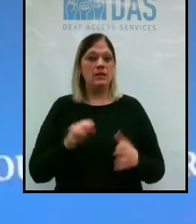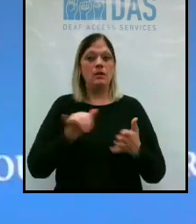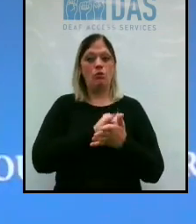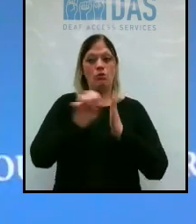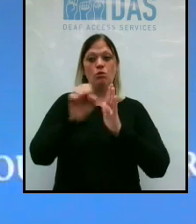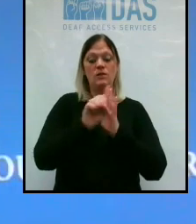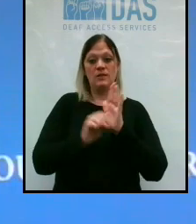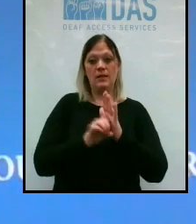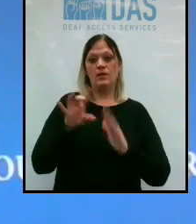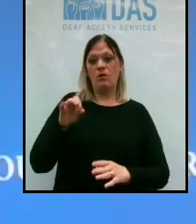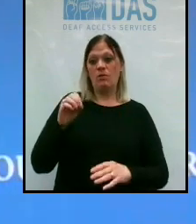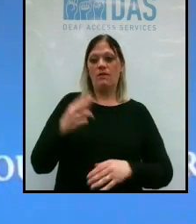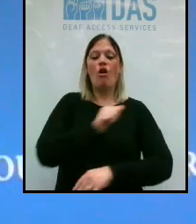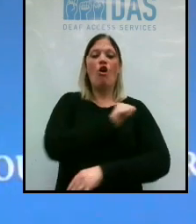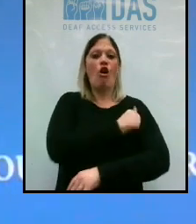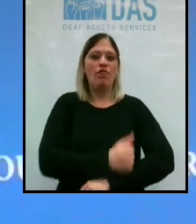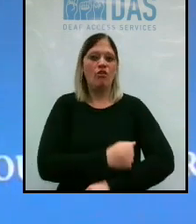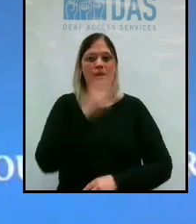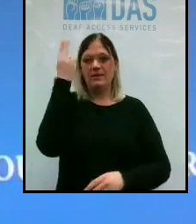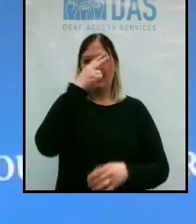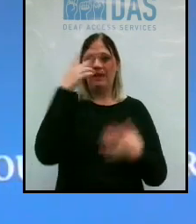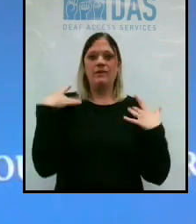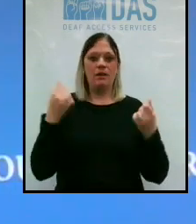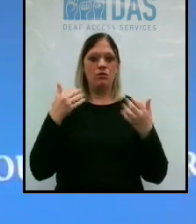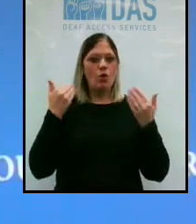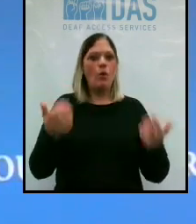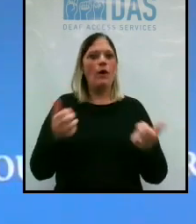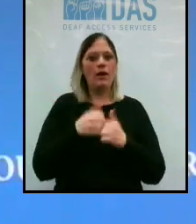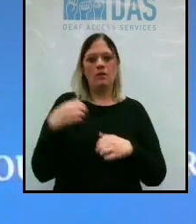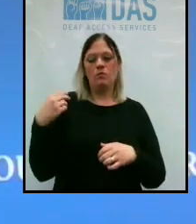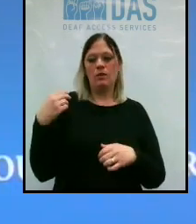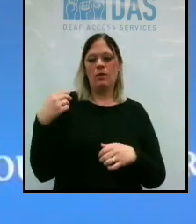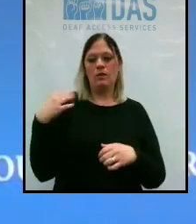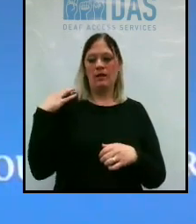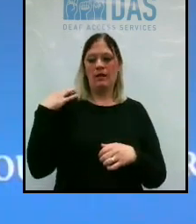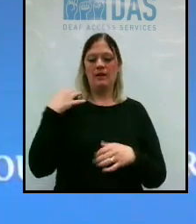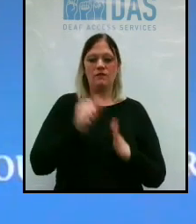State Department of Health authorized Catholic Health to perform those elective surgeries.